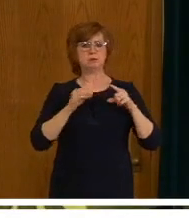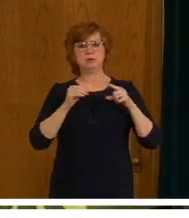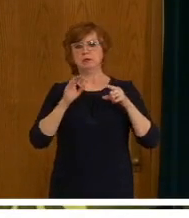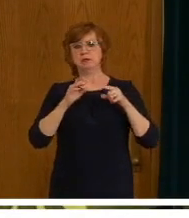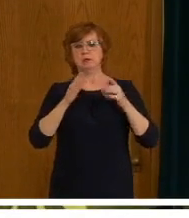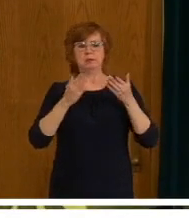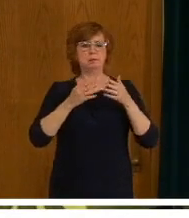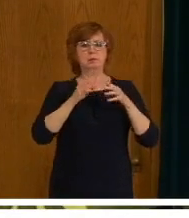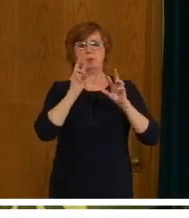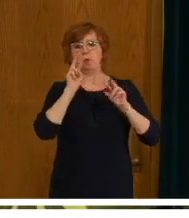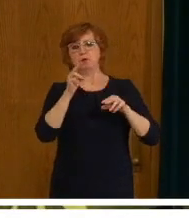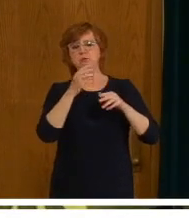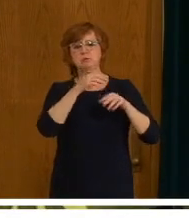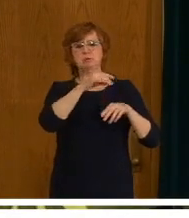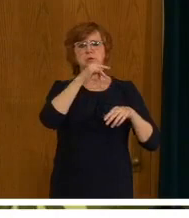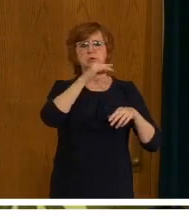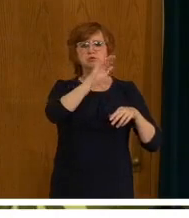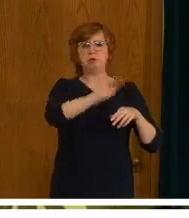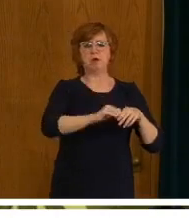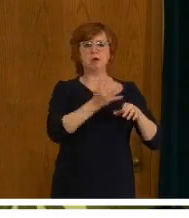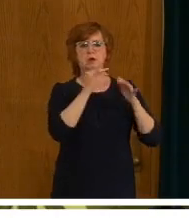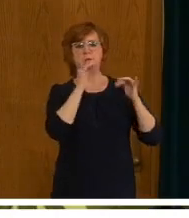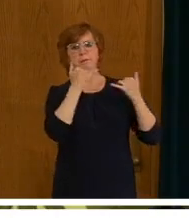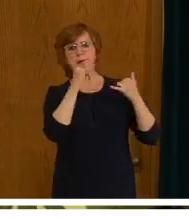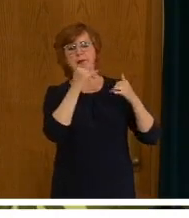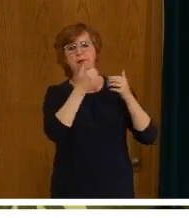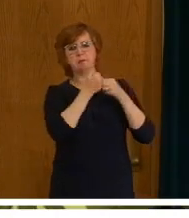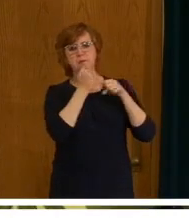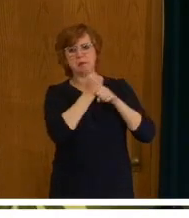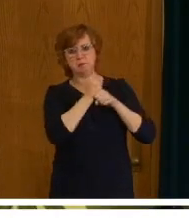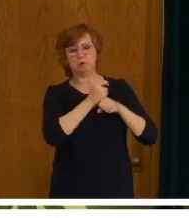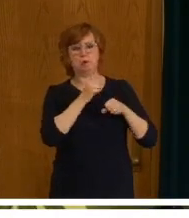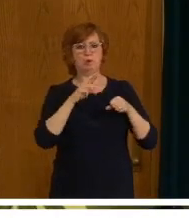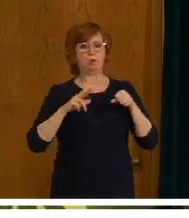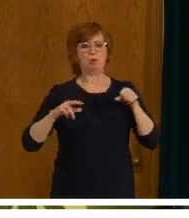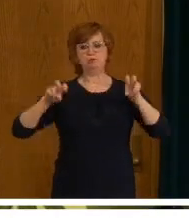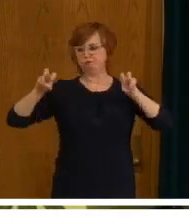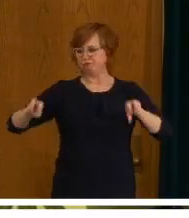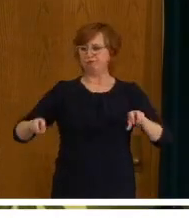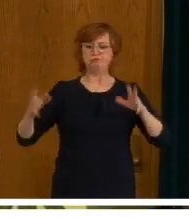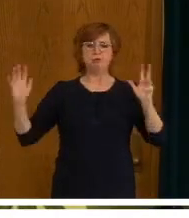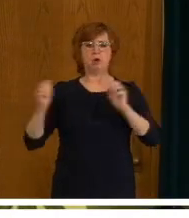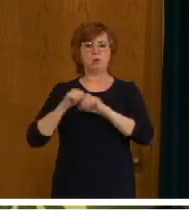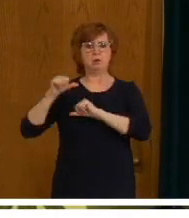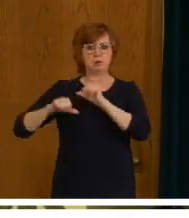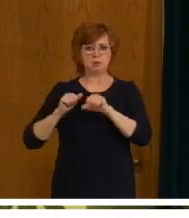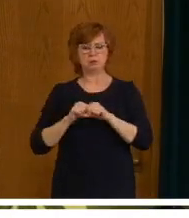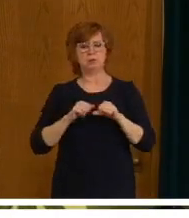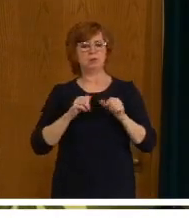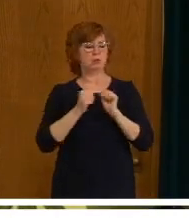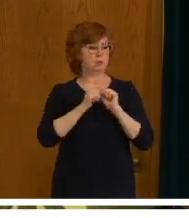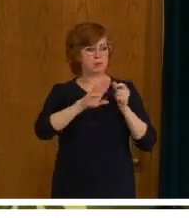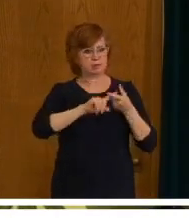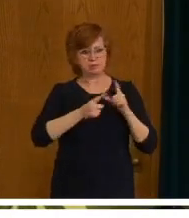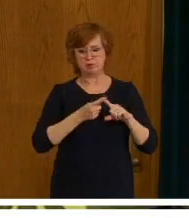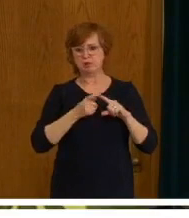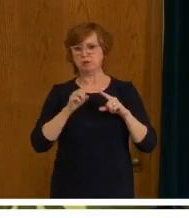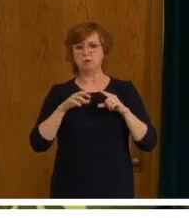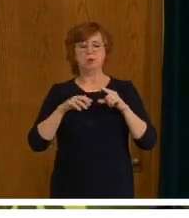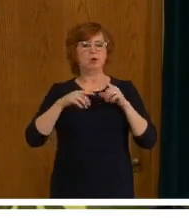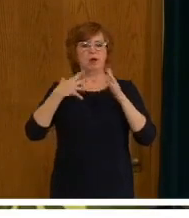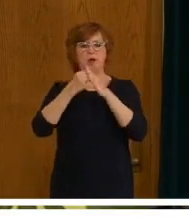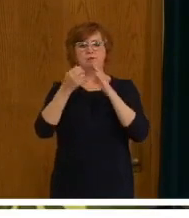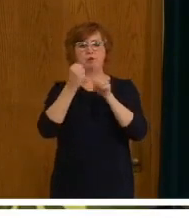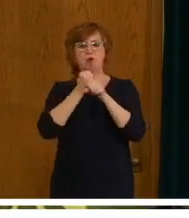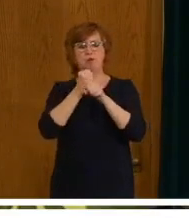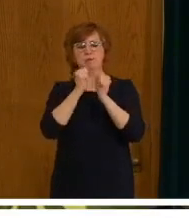Row, whether it's in conversations they're having with their friends, to talk about the reasons why that you chose